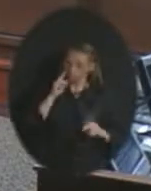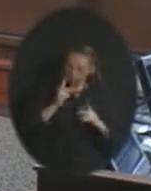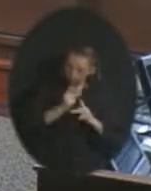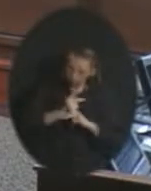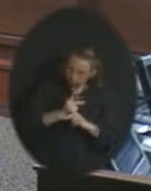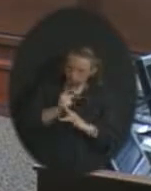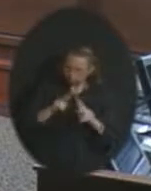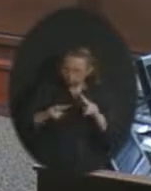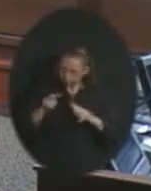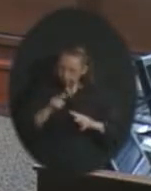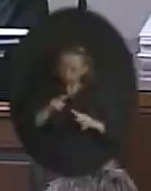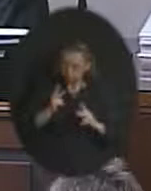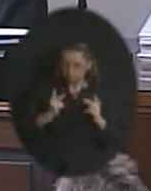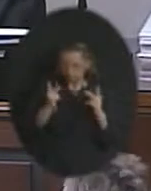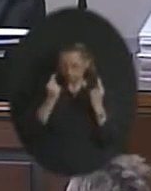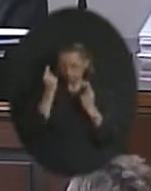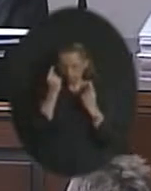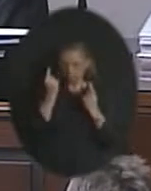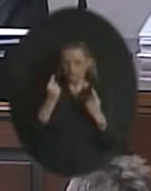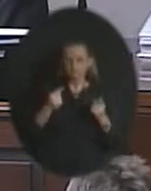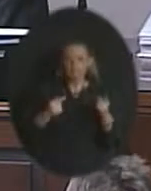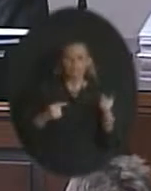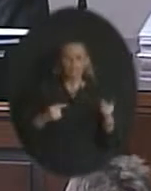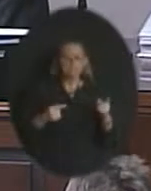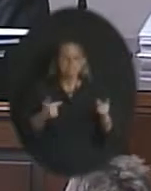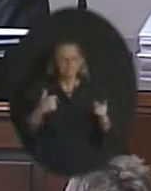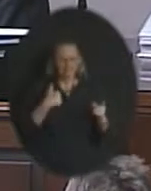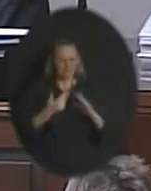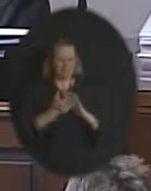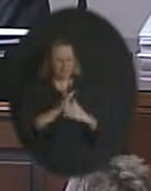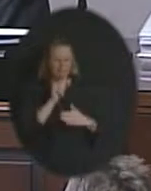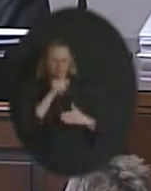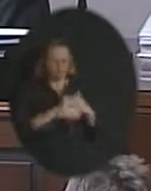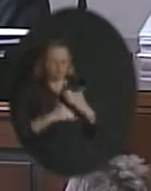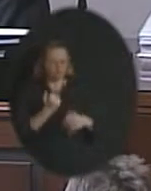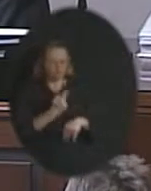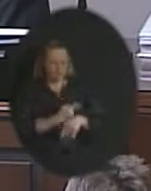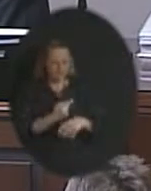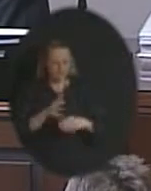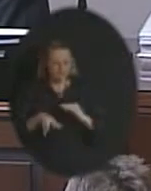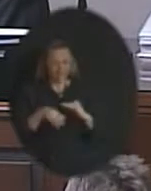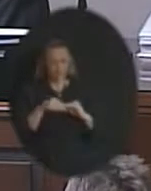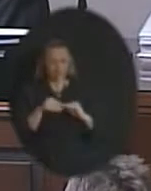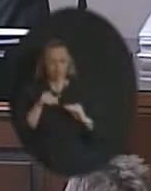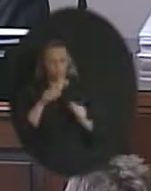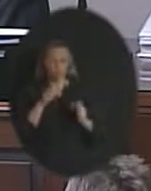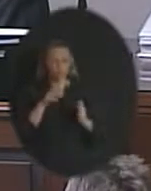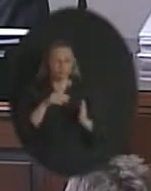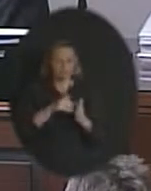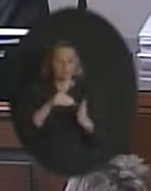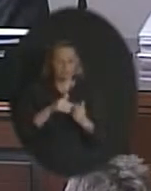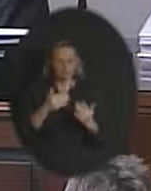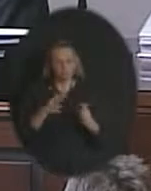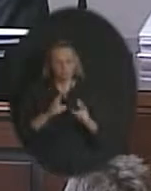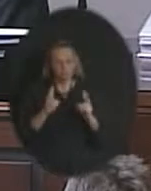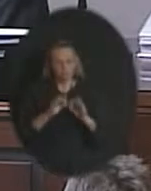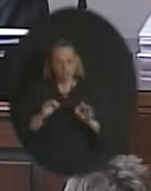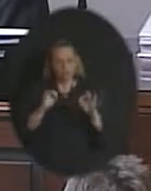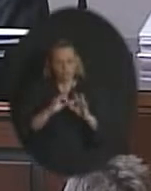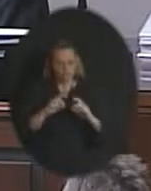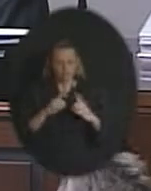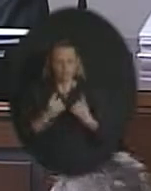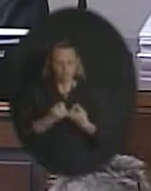of information, I just get very uncomfortable where we're at today. The extra $100 million, to me, is extremely important for the district to consider,